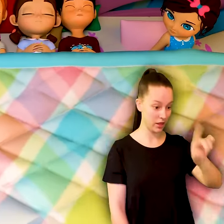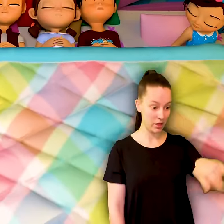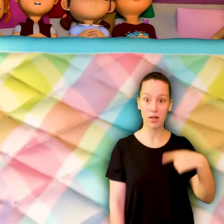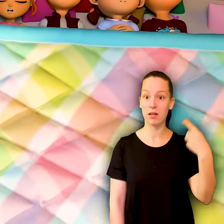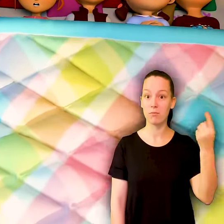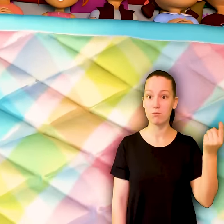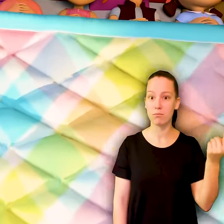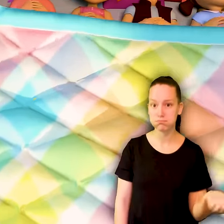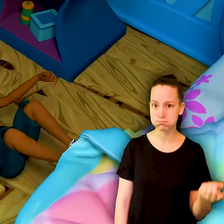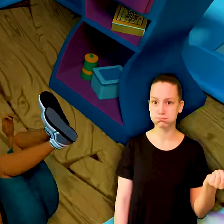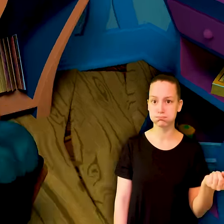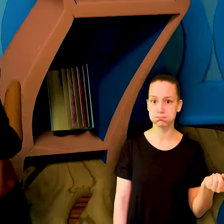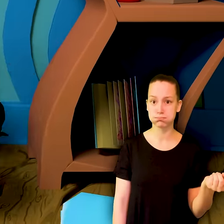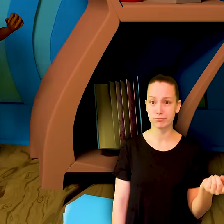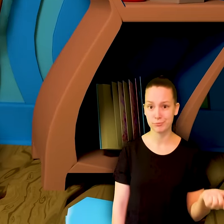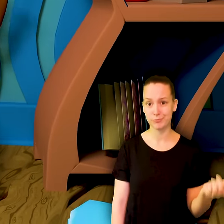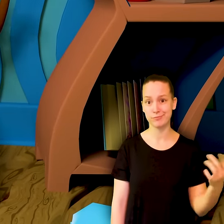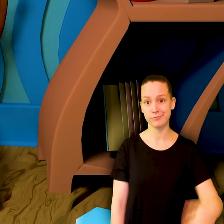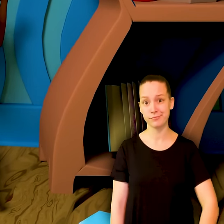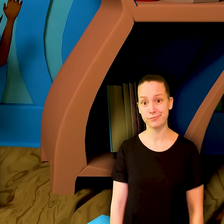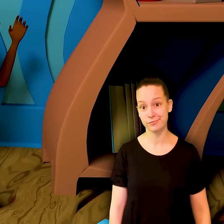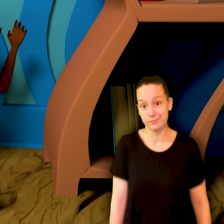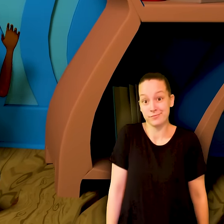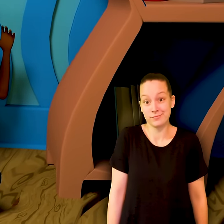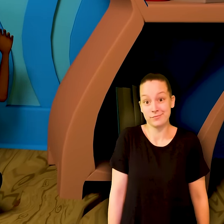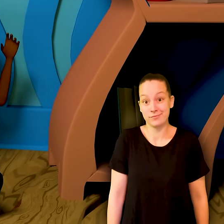over and one fell out